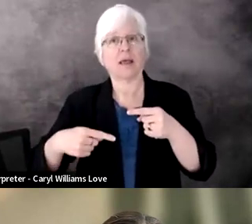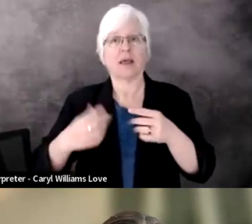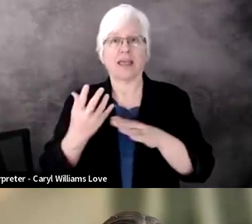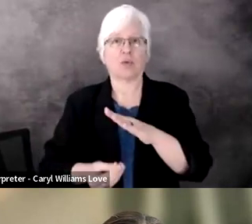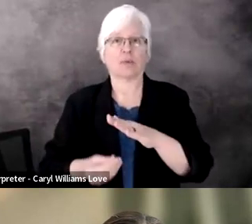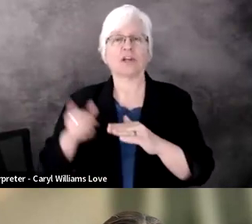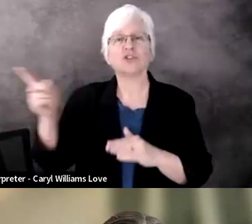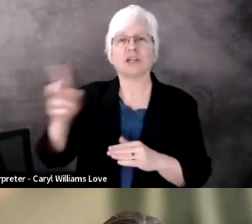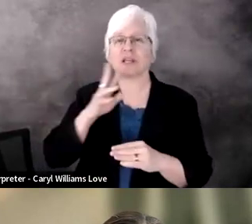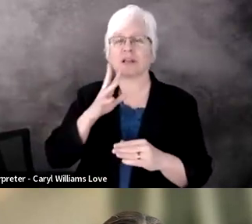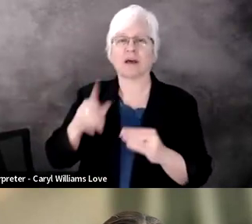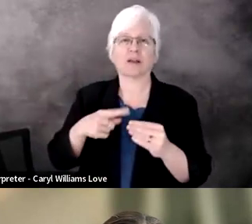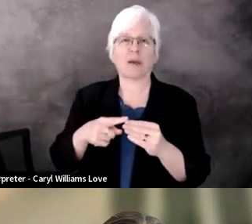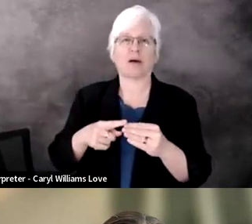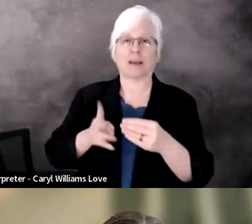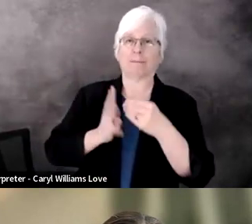it as fleeting.